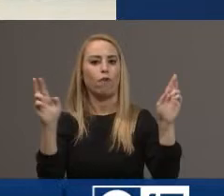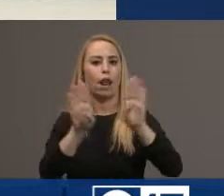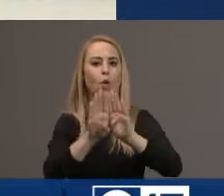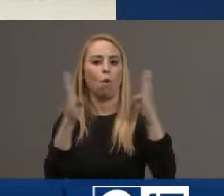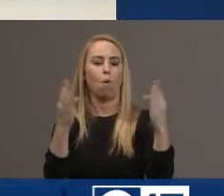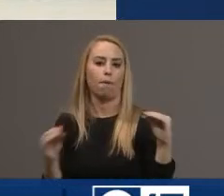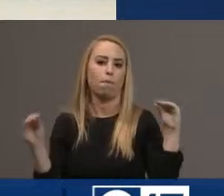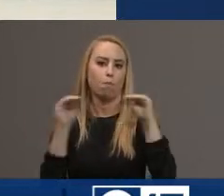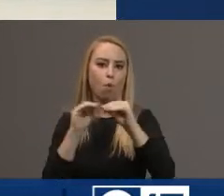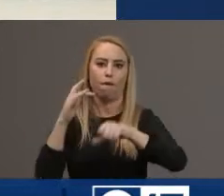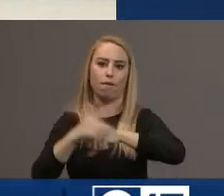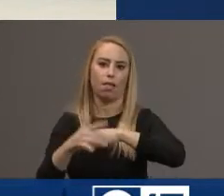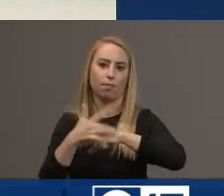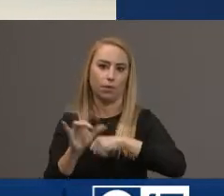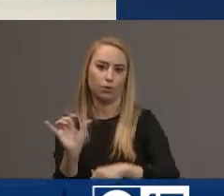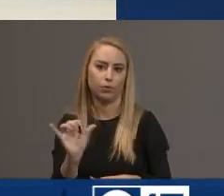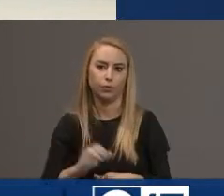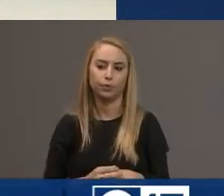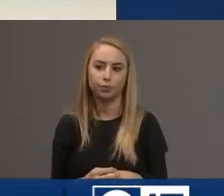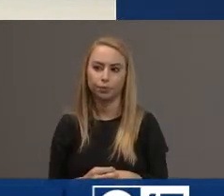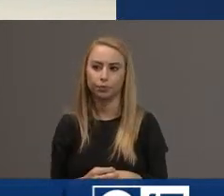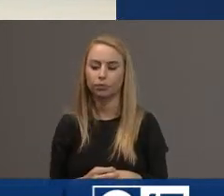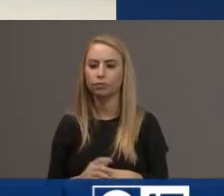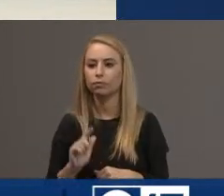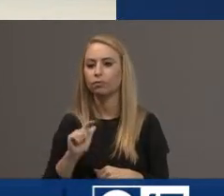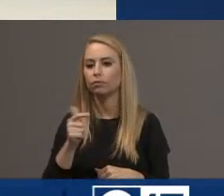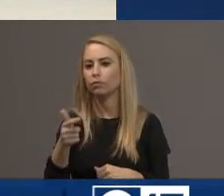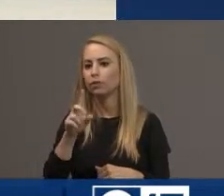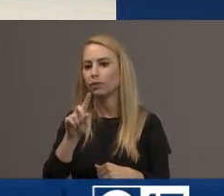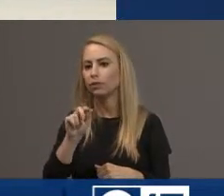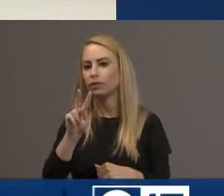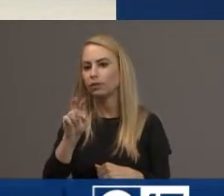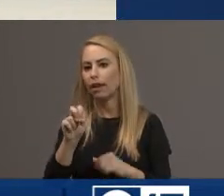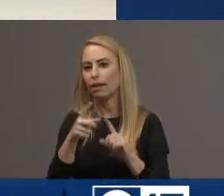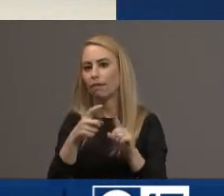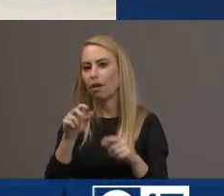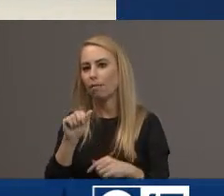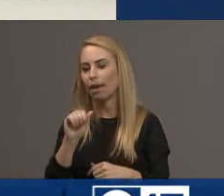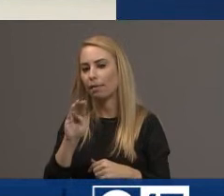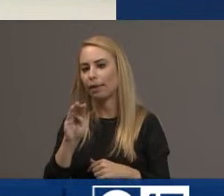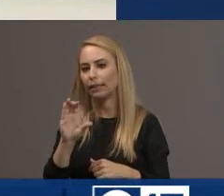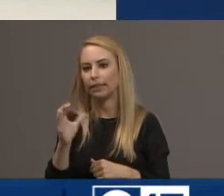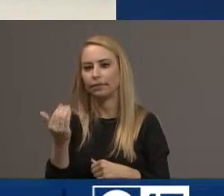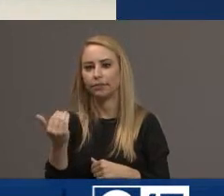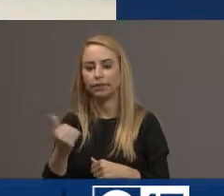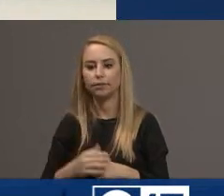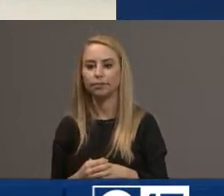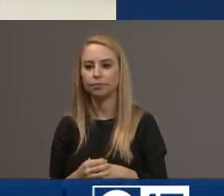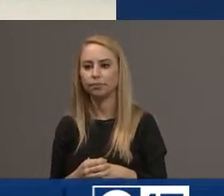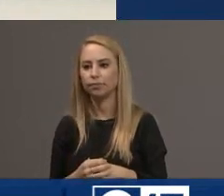add? We're going to Dave Biscovine from ABC 15.